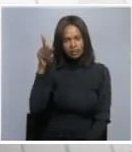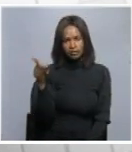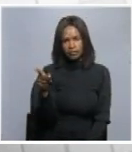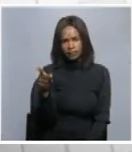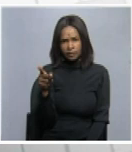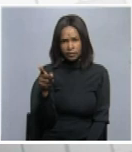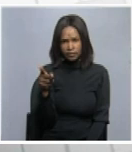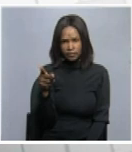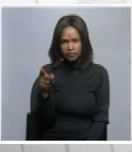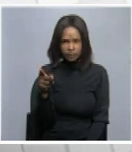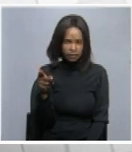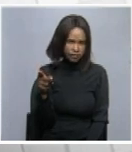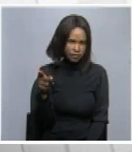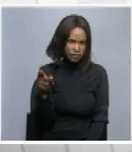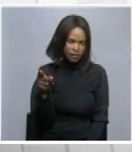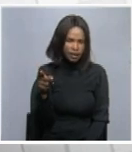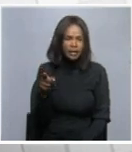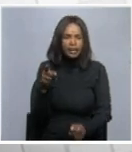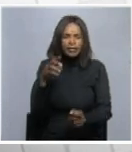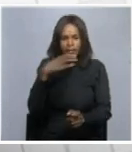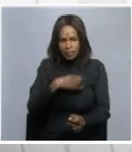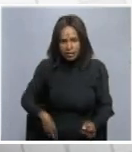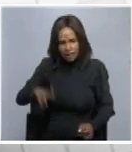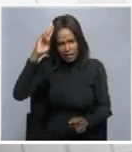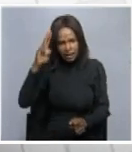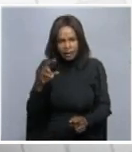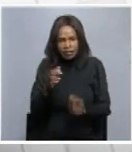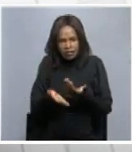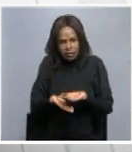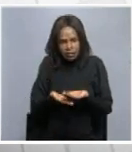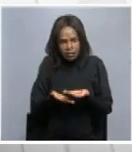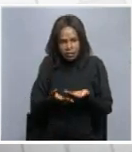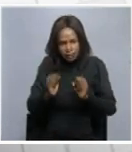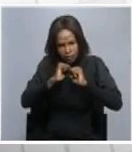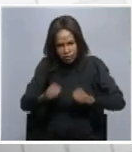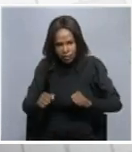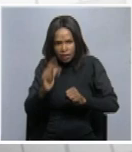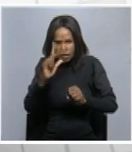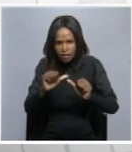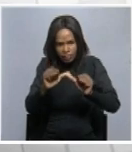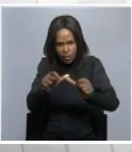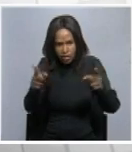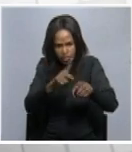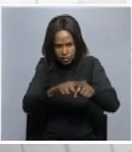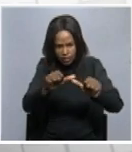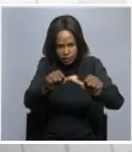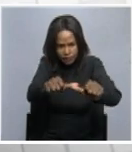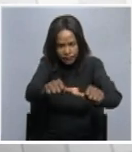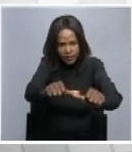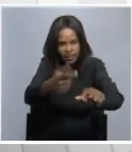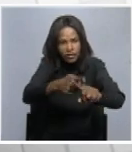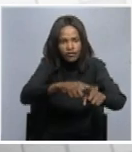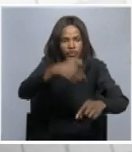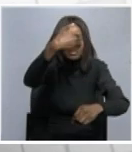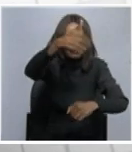until a proper appointment is then made in terms of the law. Thank you so